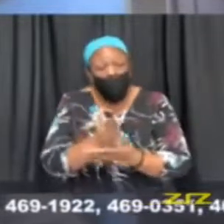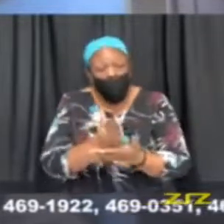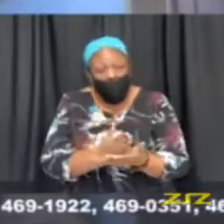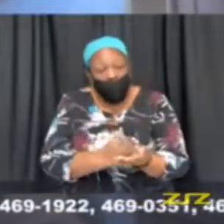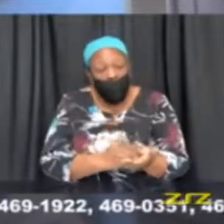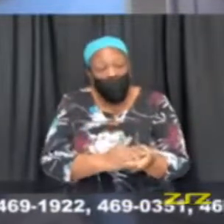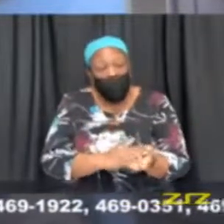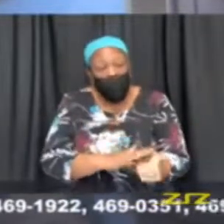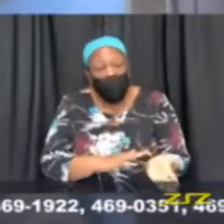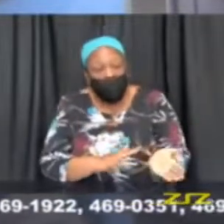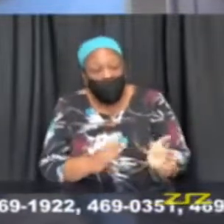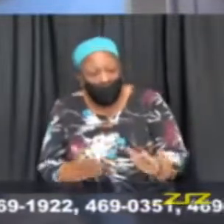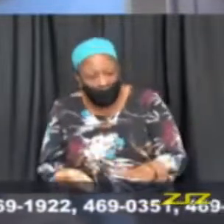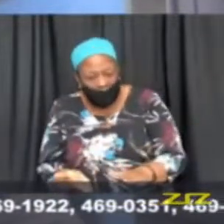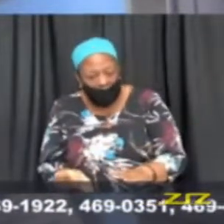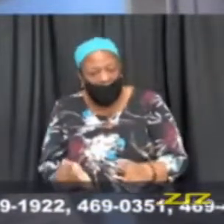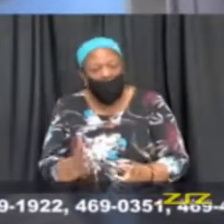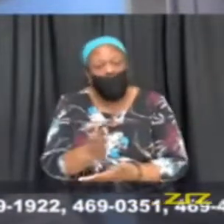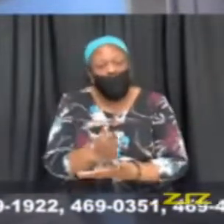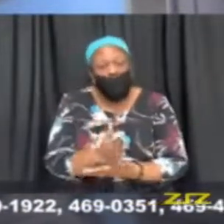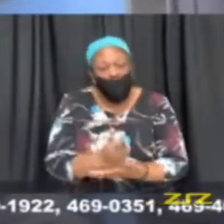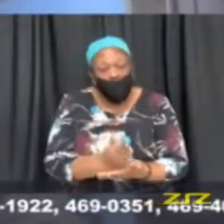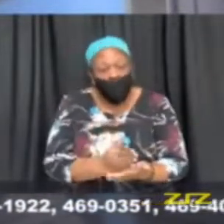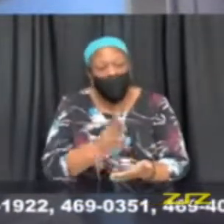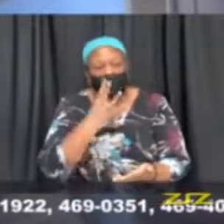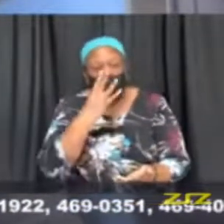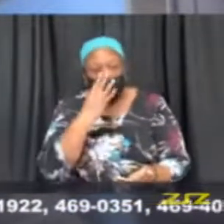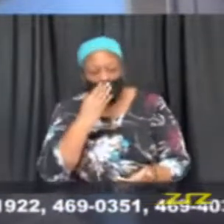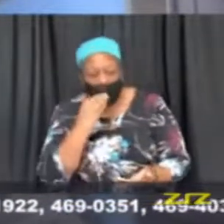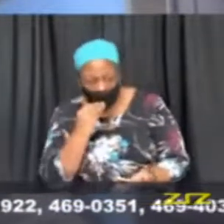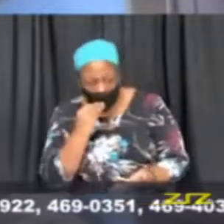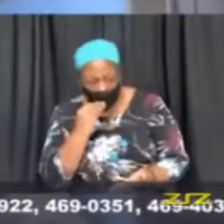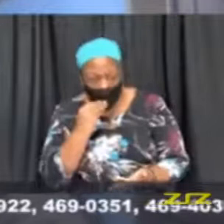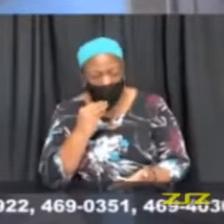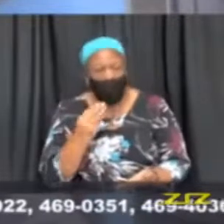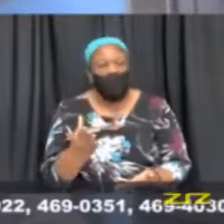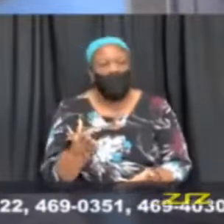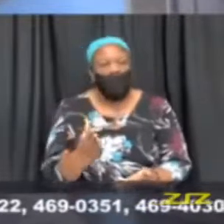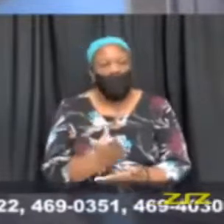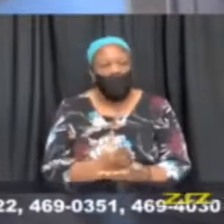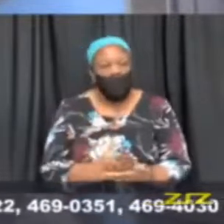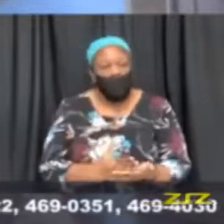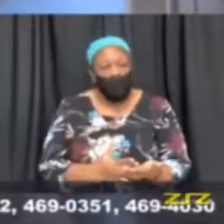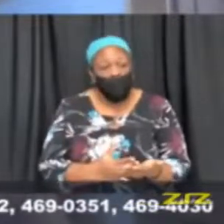dormant, not because it's wrong, but more so that it gives people a false sense of